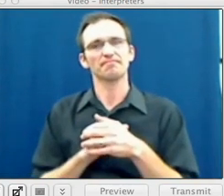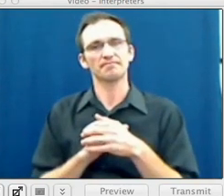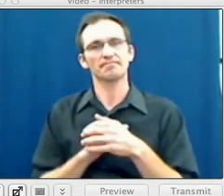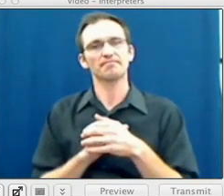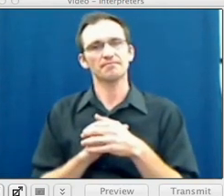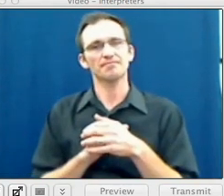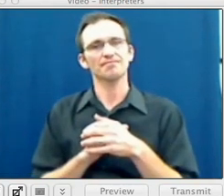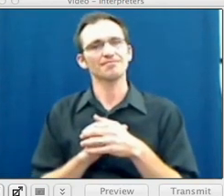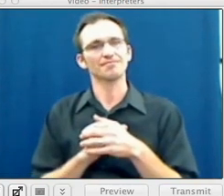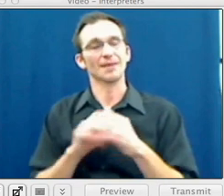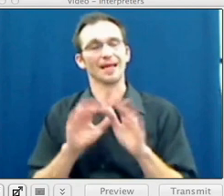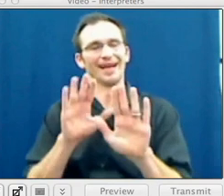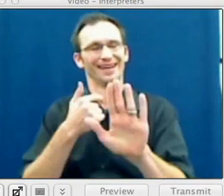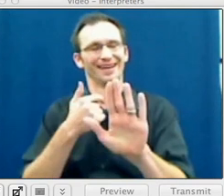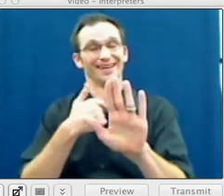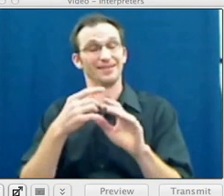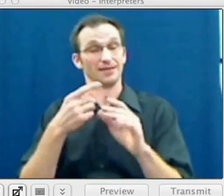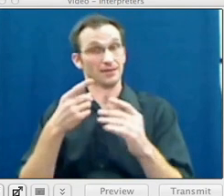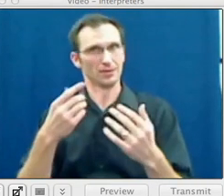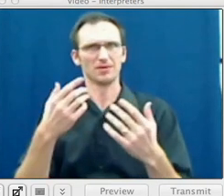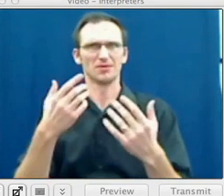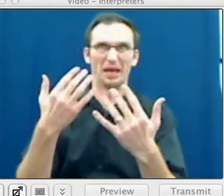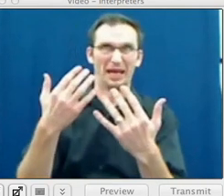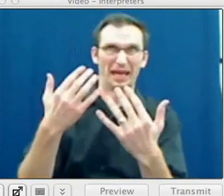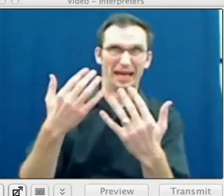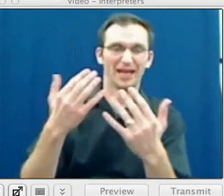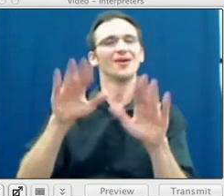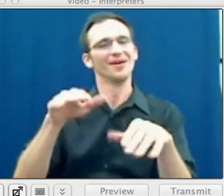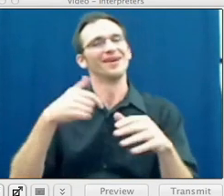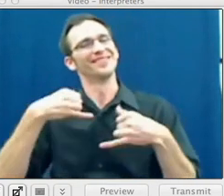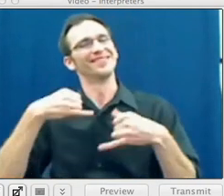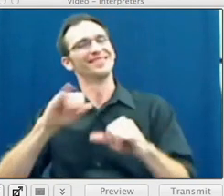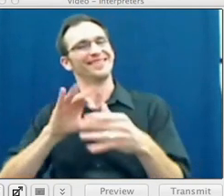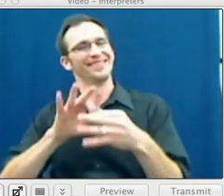I'm still here. I'm just changing something. 1 second, please.